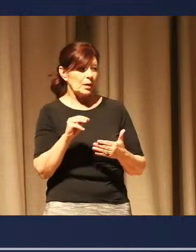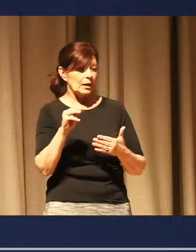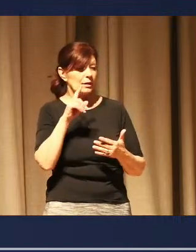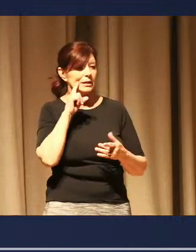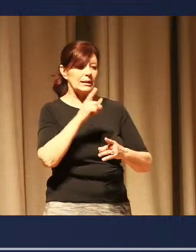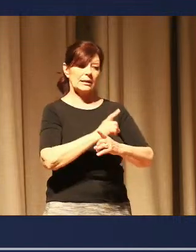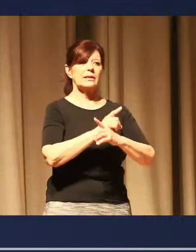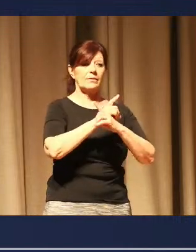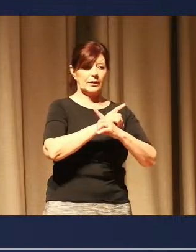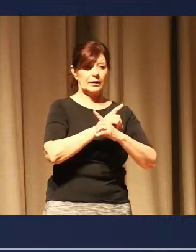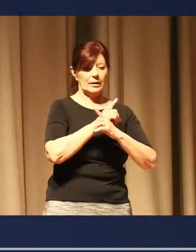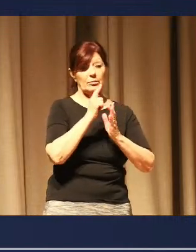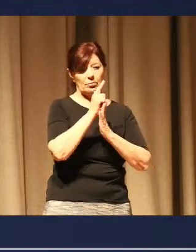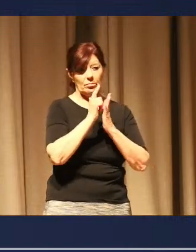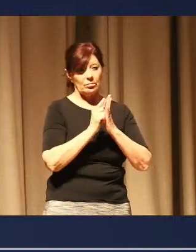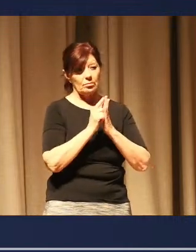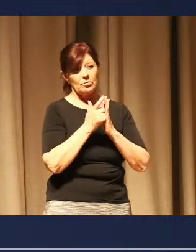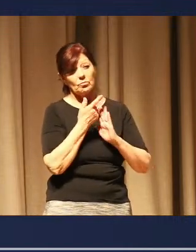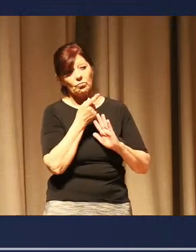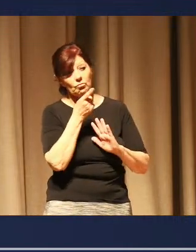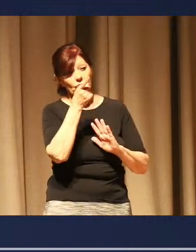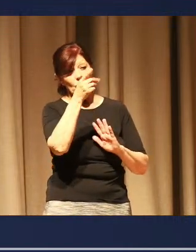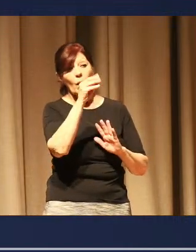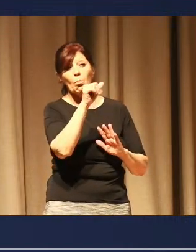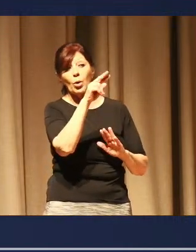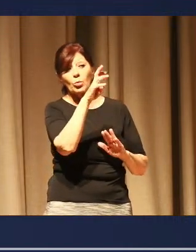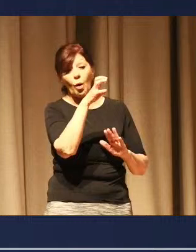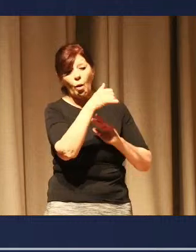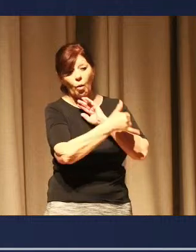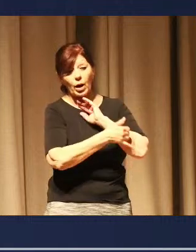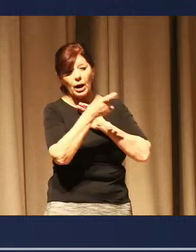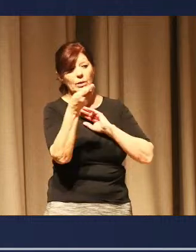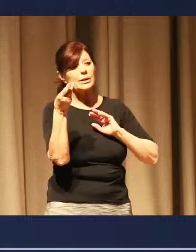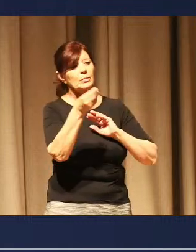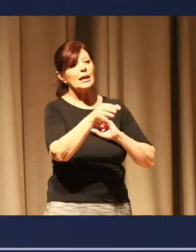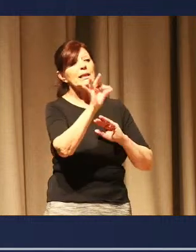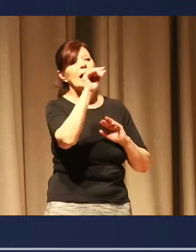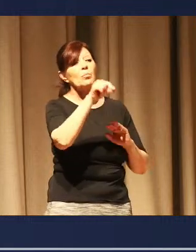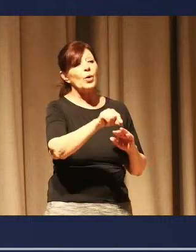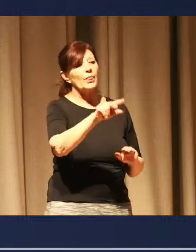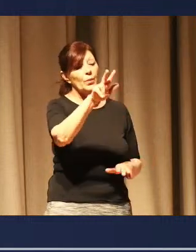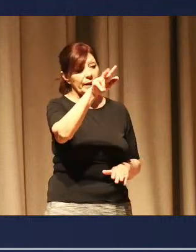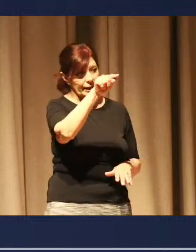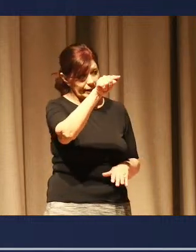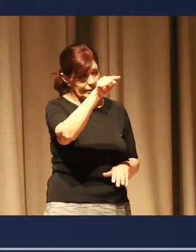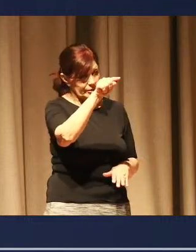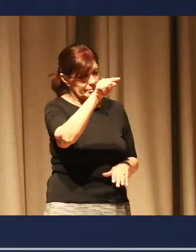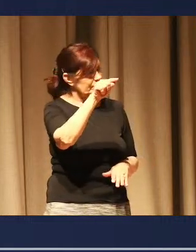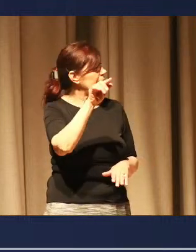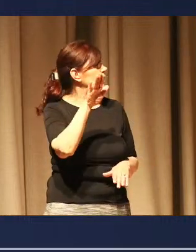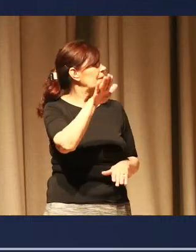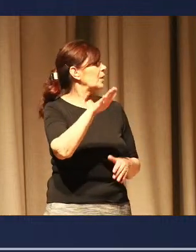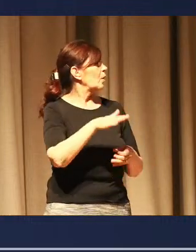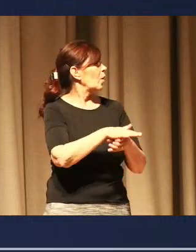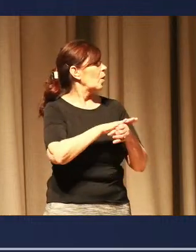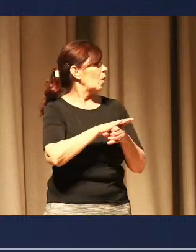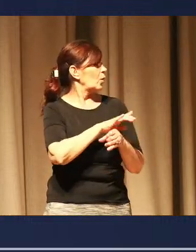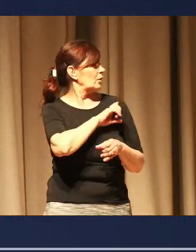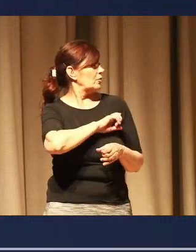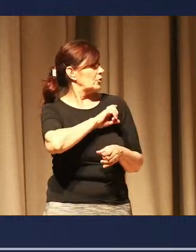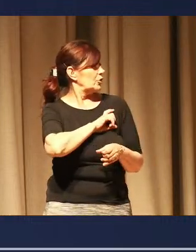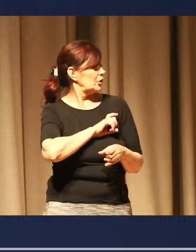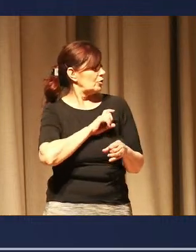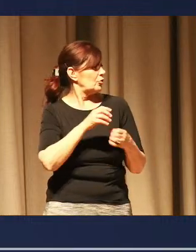year. Just down the thruway, Monroe County spent $9.3 million in their local share for the public